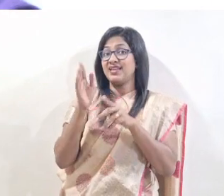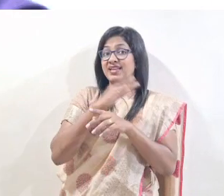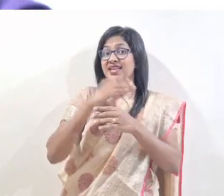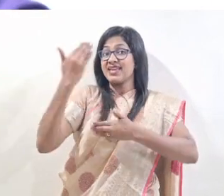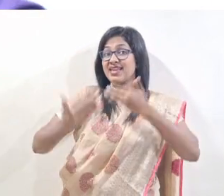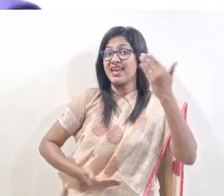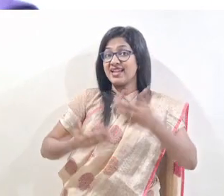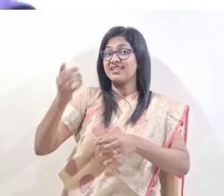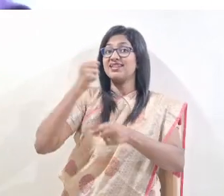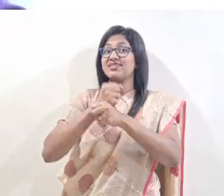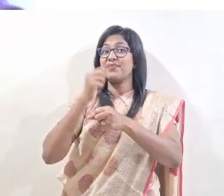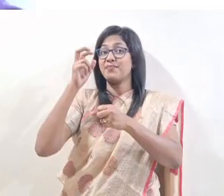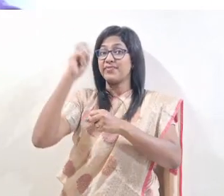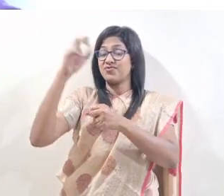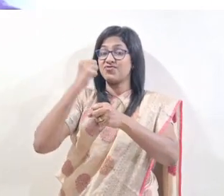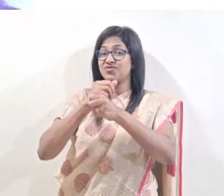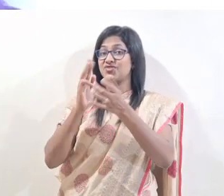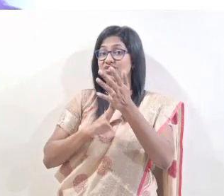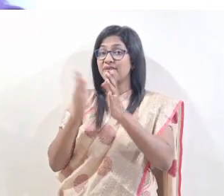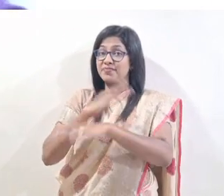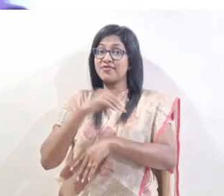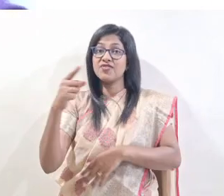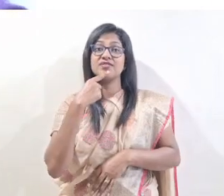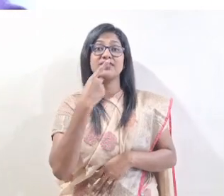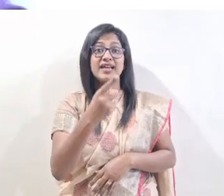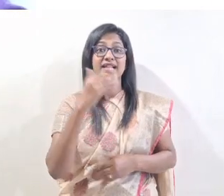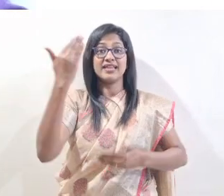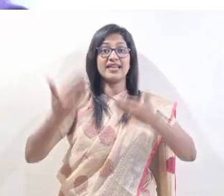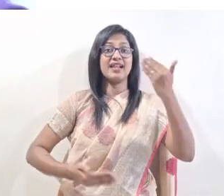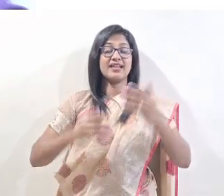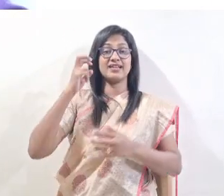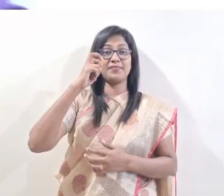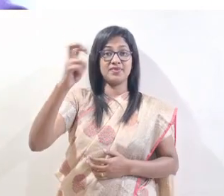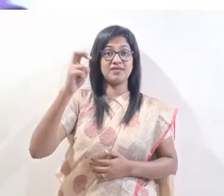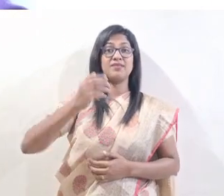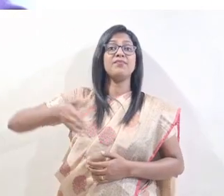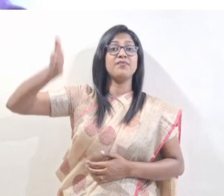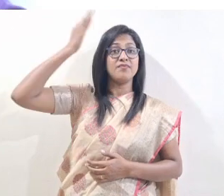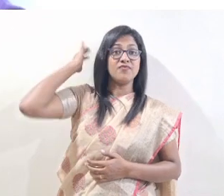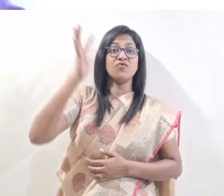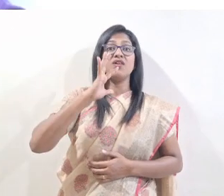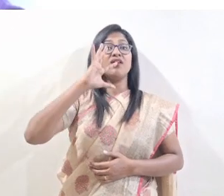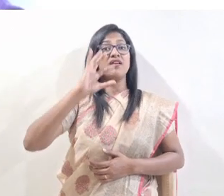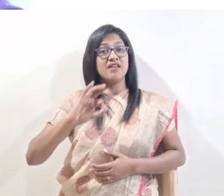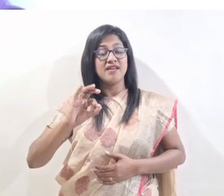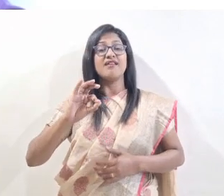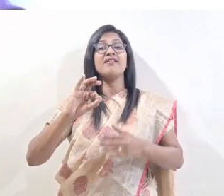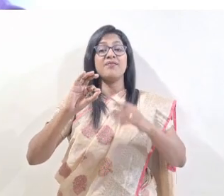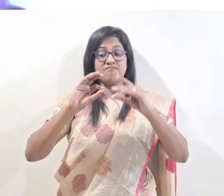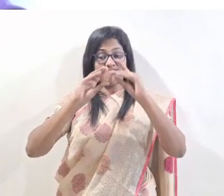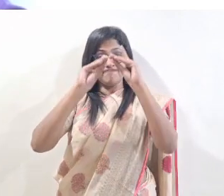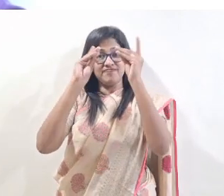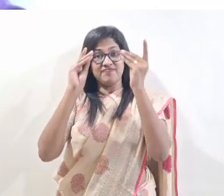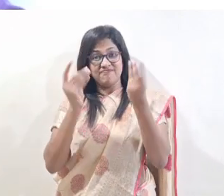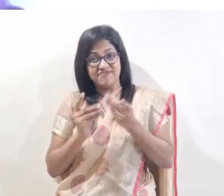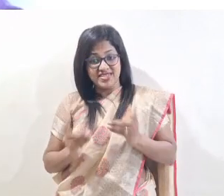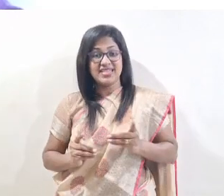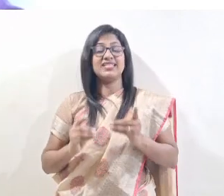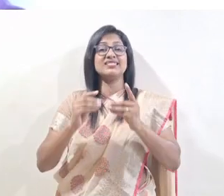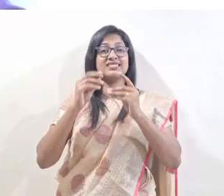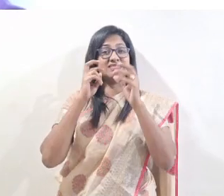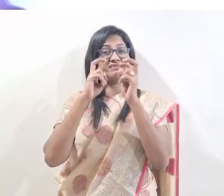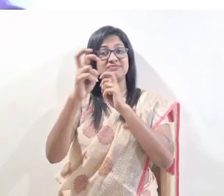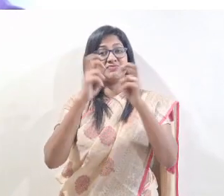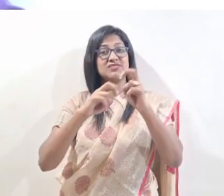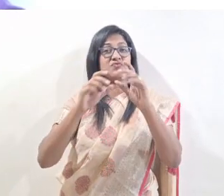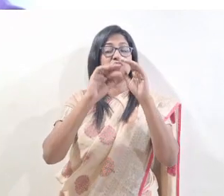as GM Calcutta Metro had already mentioned, Calcutta Metro was really designed in a very resilient manner. It is still